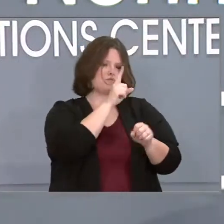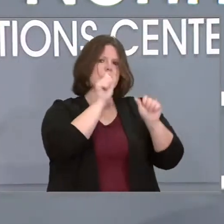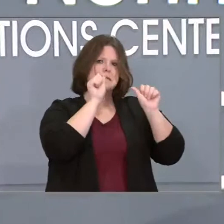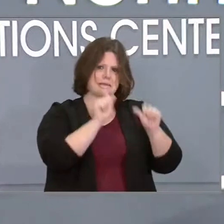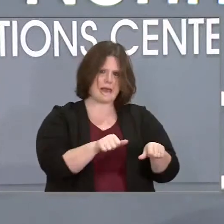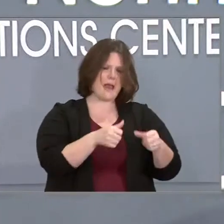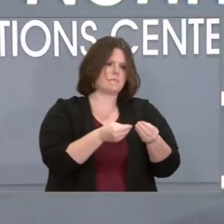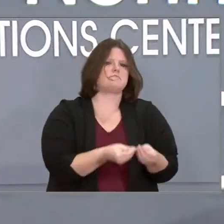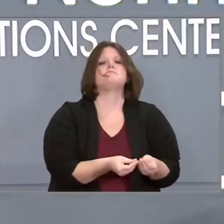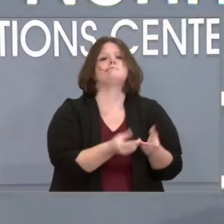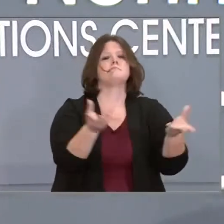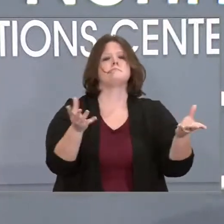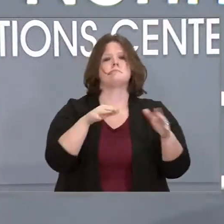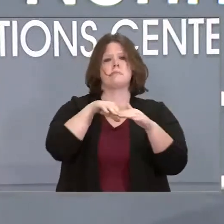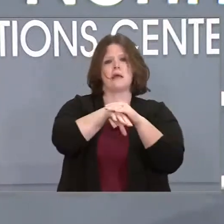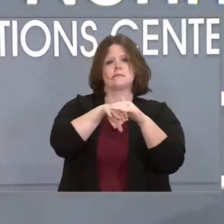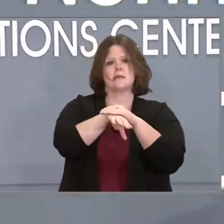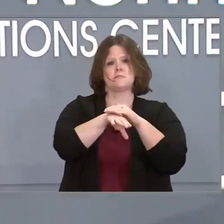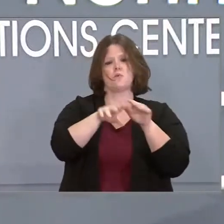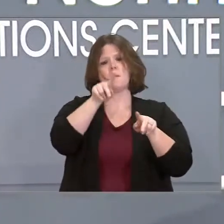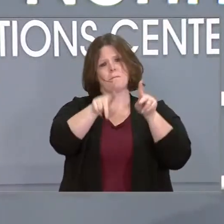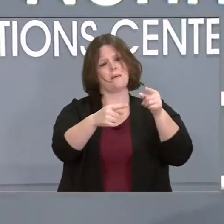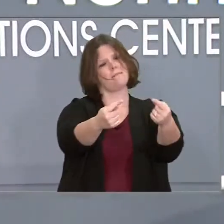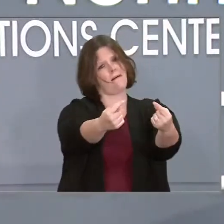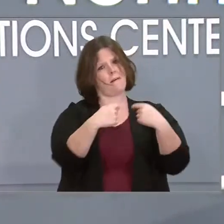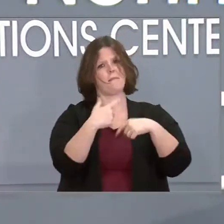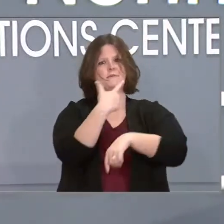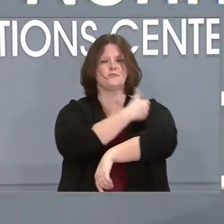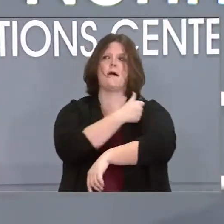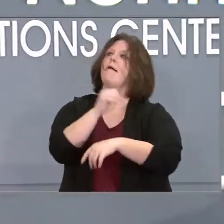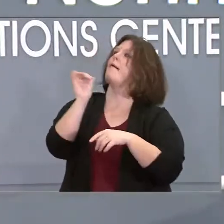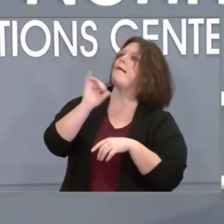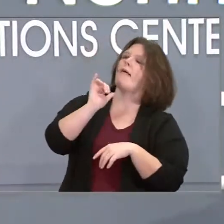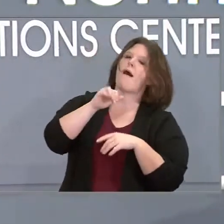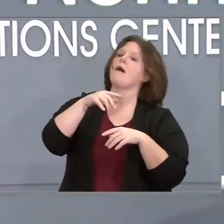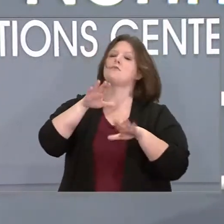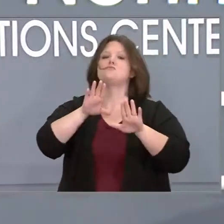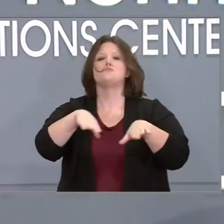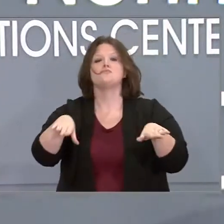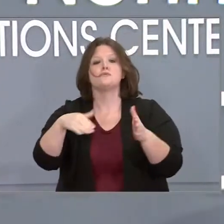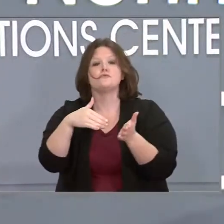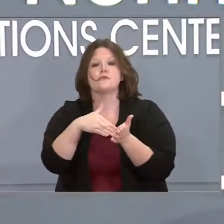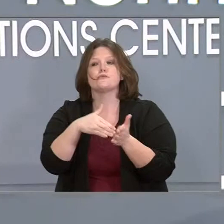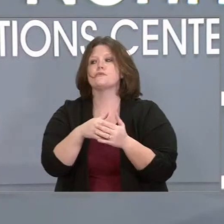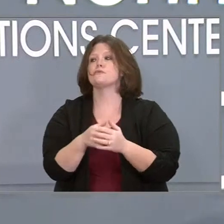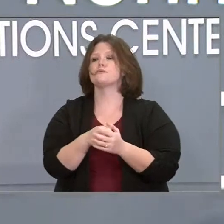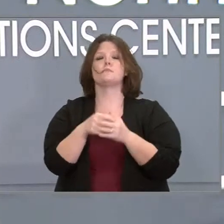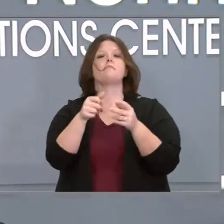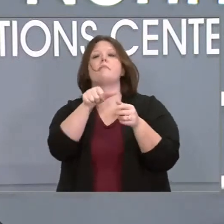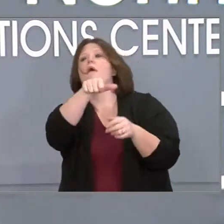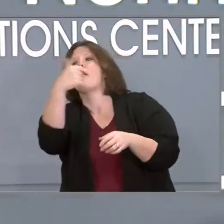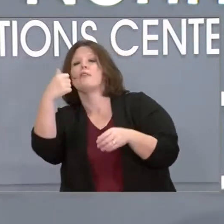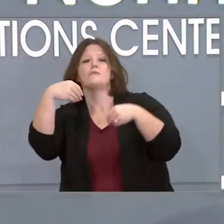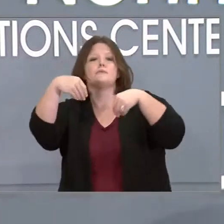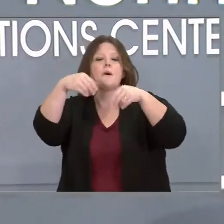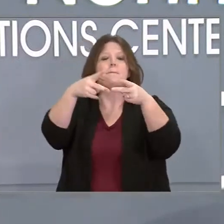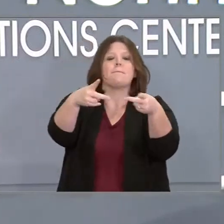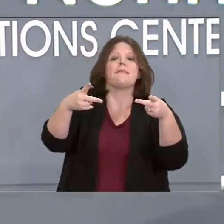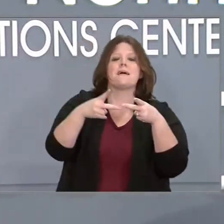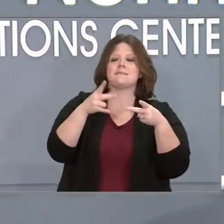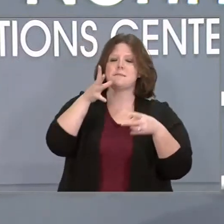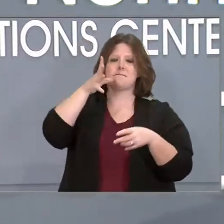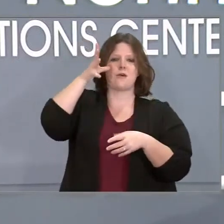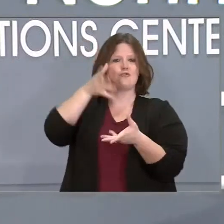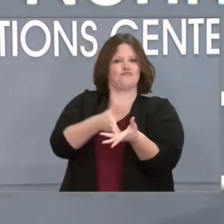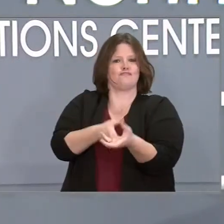all across our state in their pediatricians' offices and other places parents know and trust. I'll now